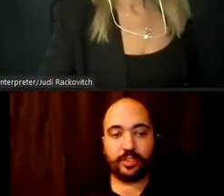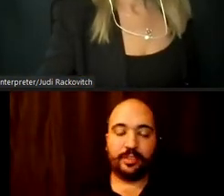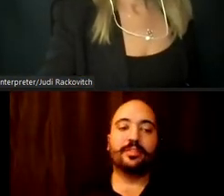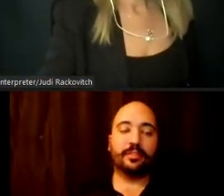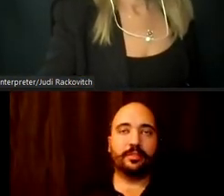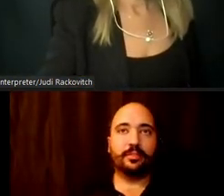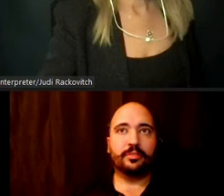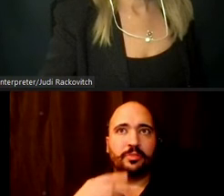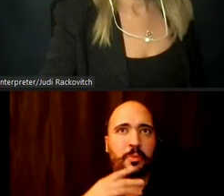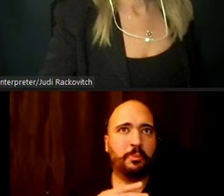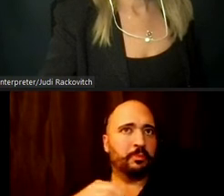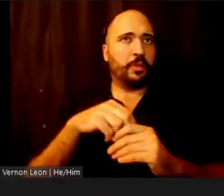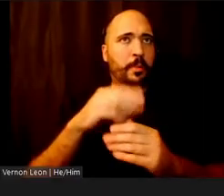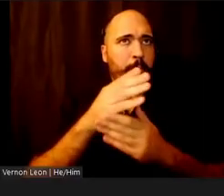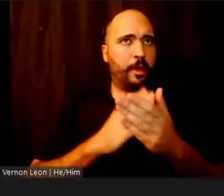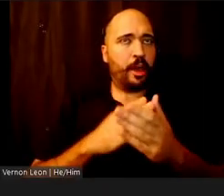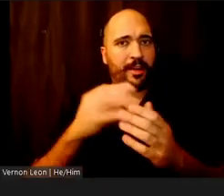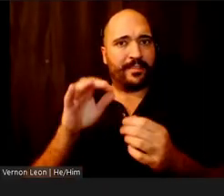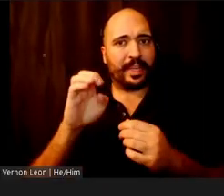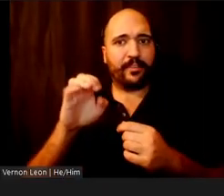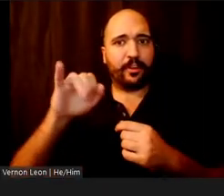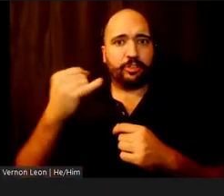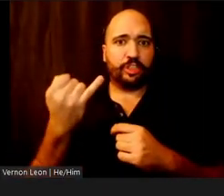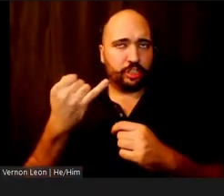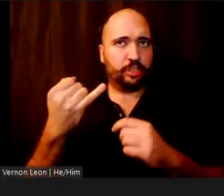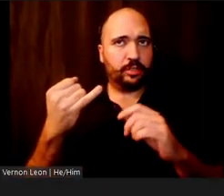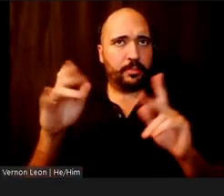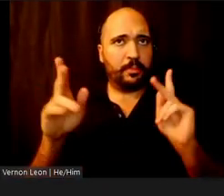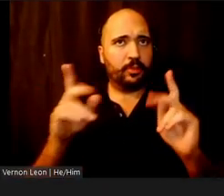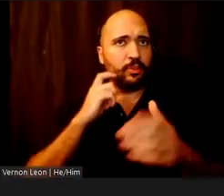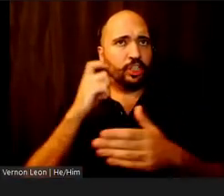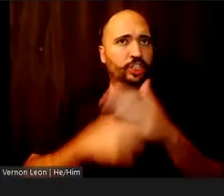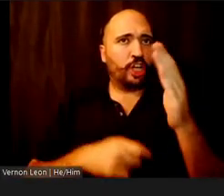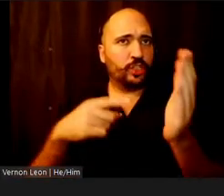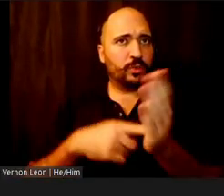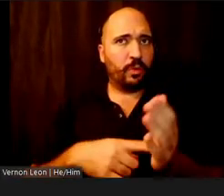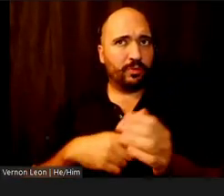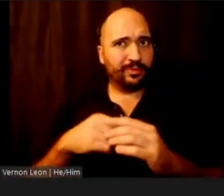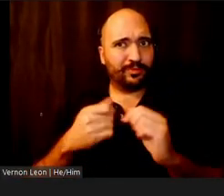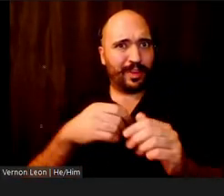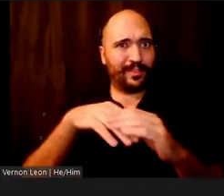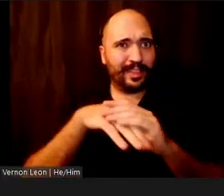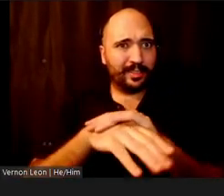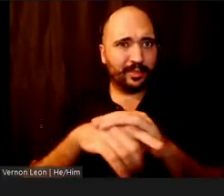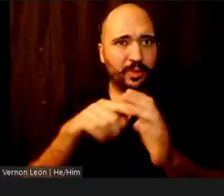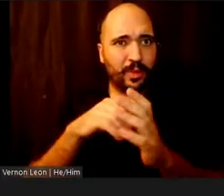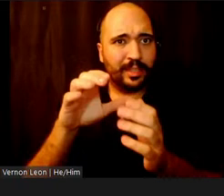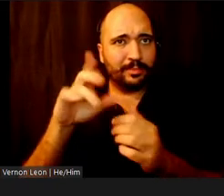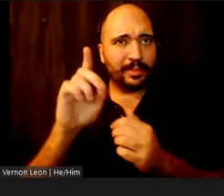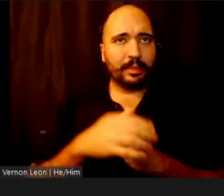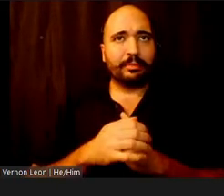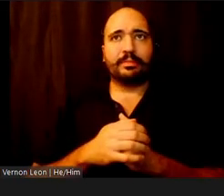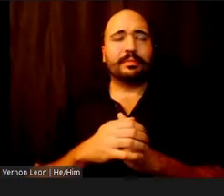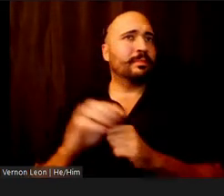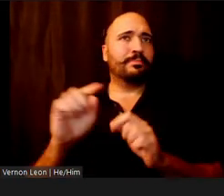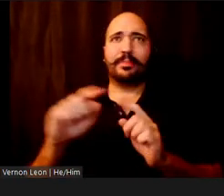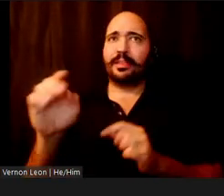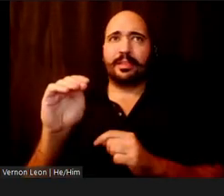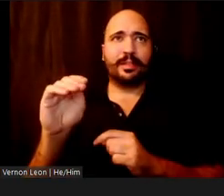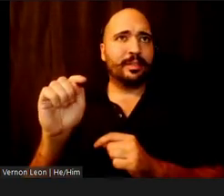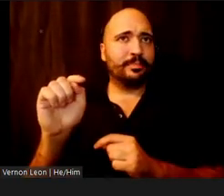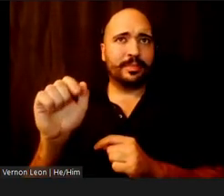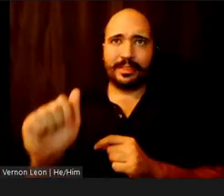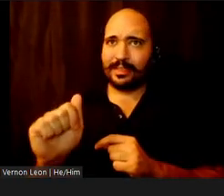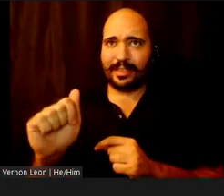to a part of an environmental justice population is that they will be charged a toll to drive into the Central Business District. However, the MTA Reform and Traffic